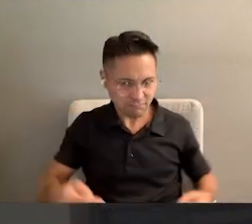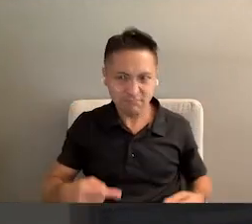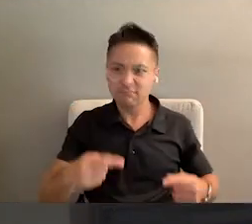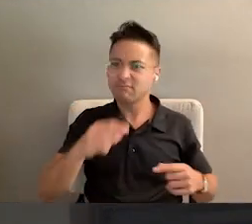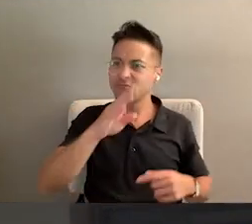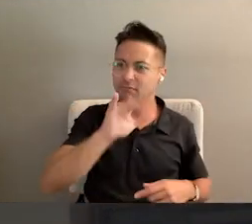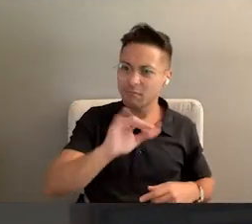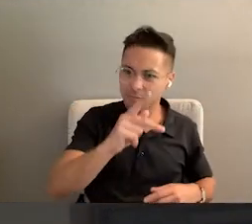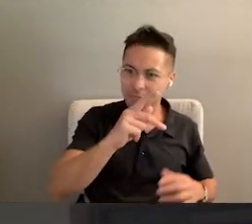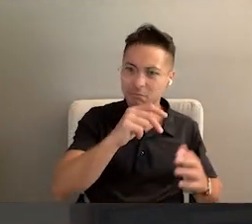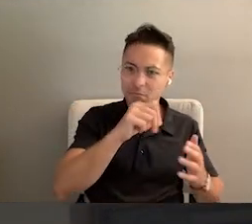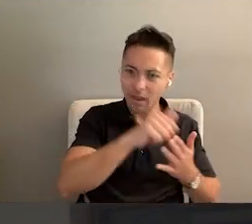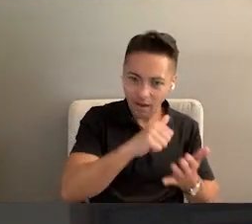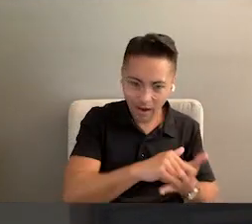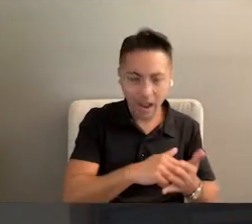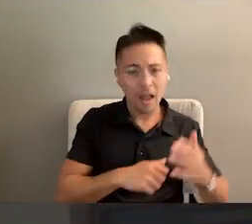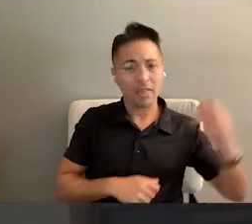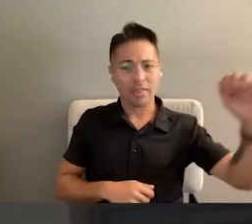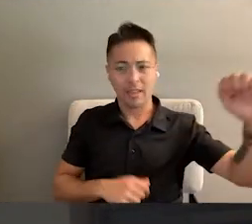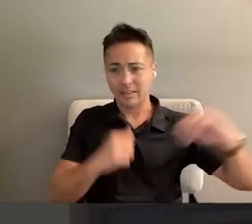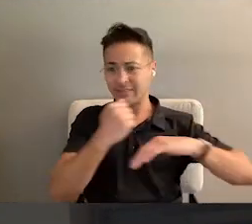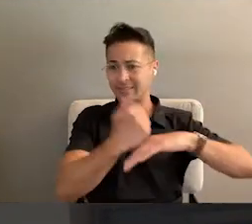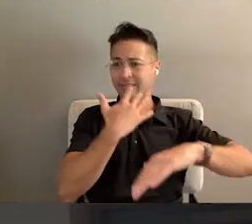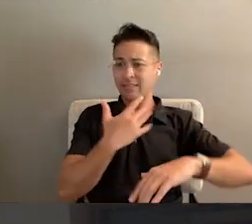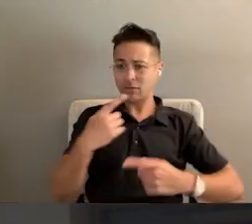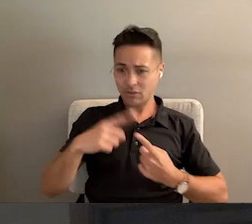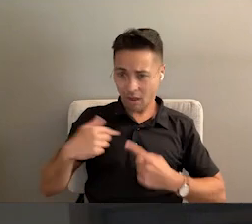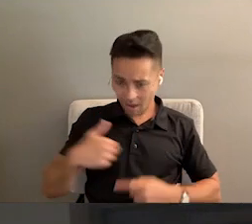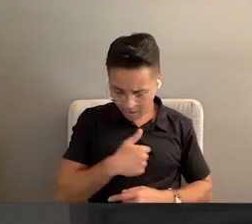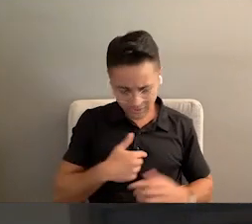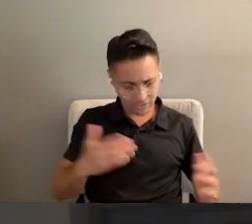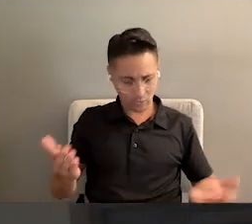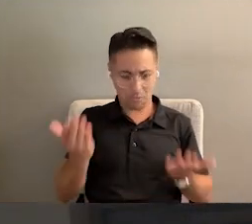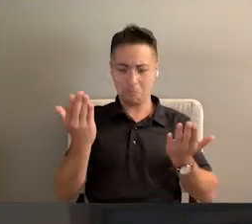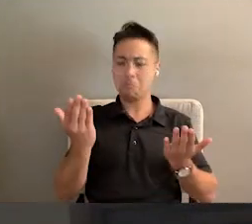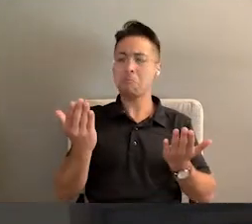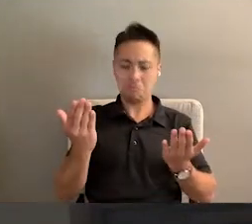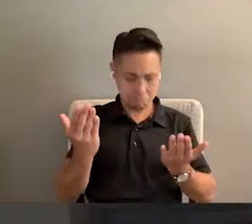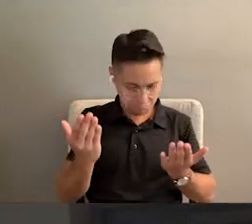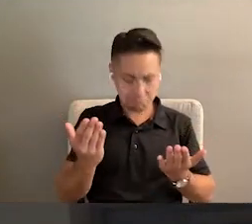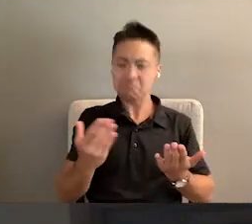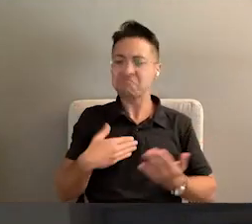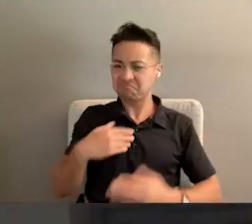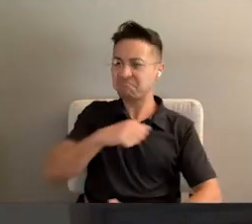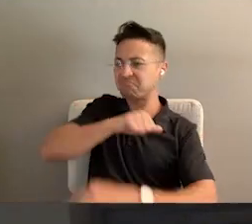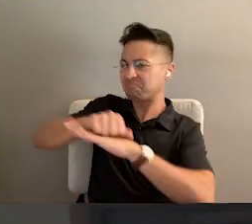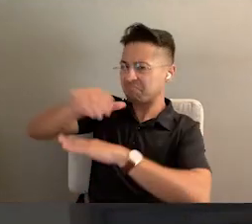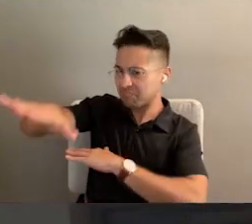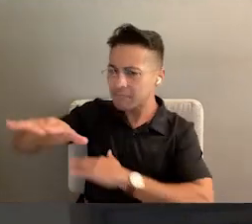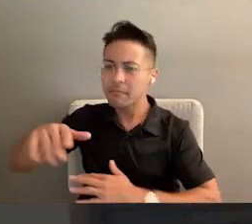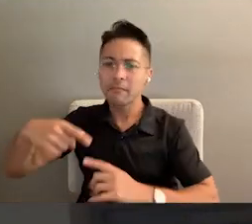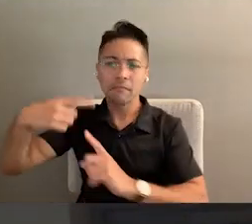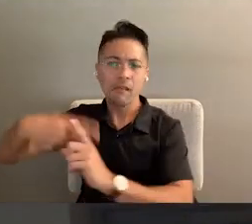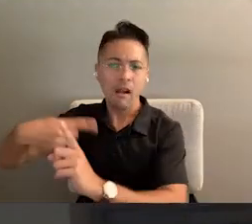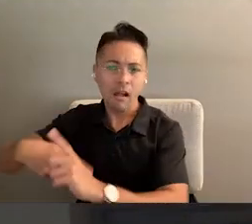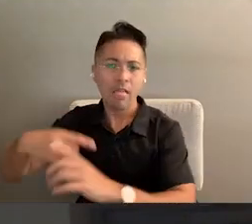Mainsol reconciles the accounts, reconciles the bank account, then they send it to us, and we reconcile